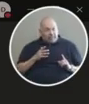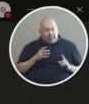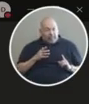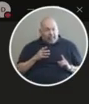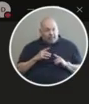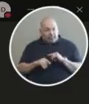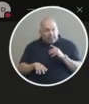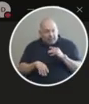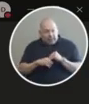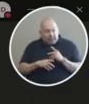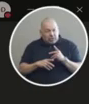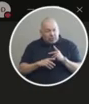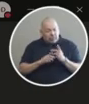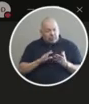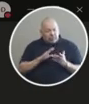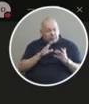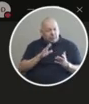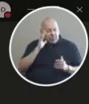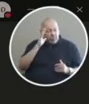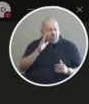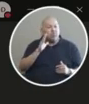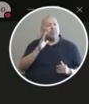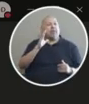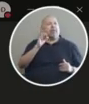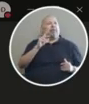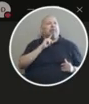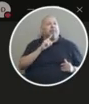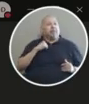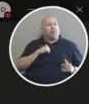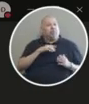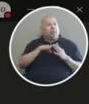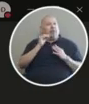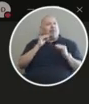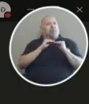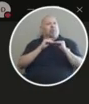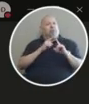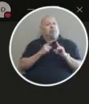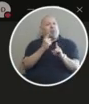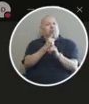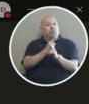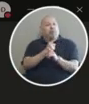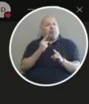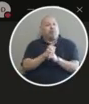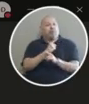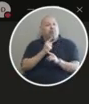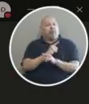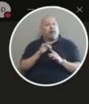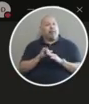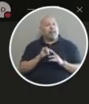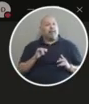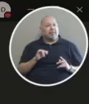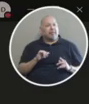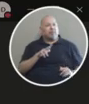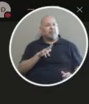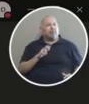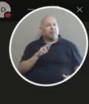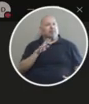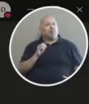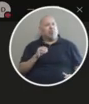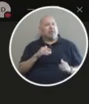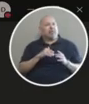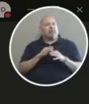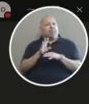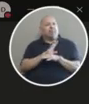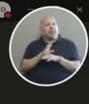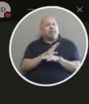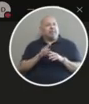an additional package in the future as we learn more. But you're right. You're absolutely right. It's 340